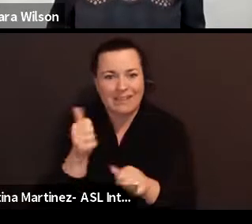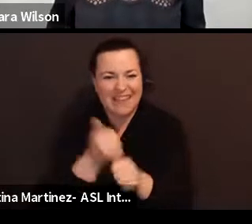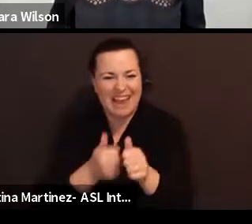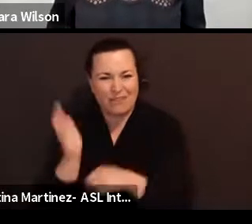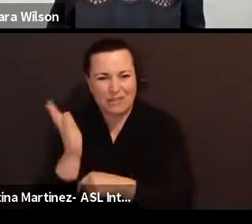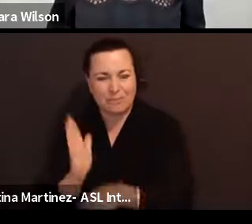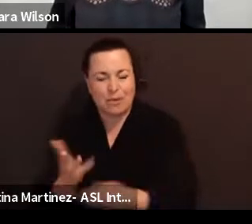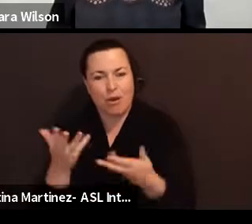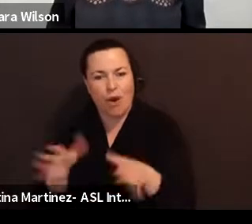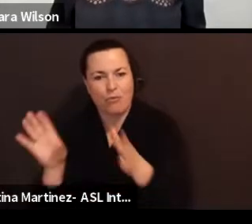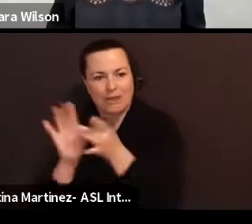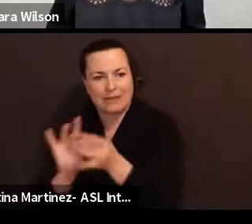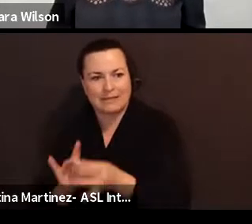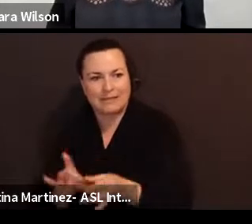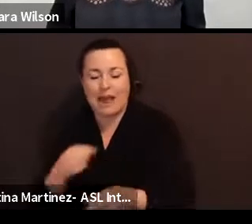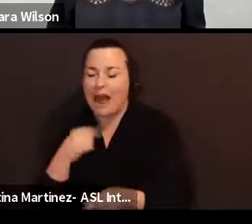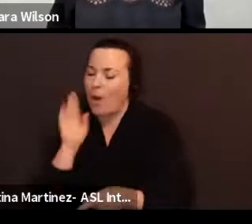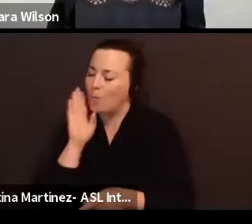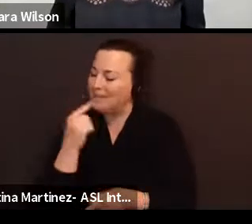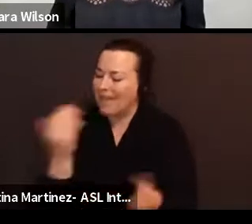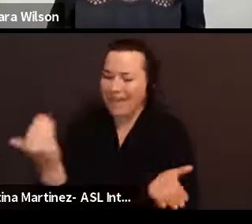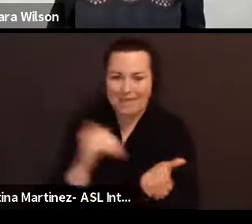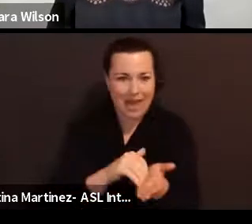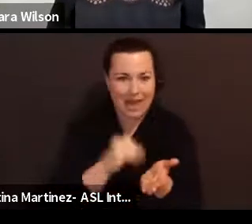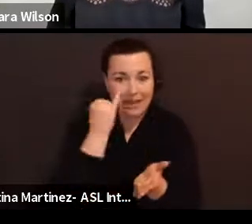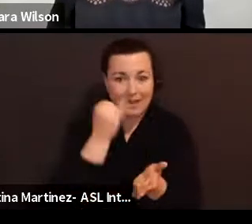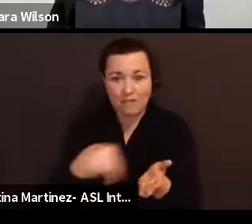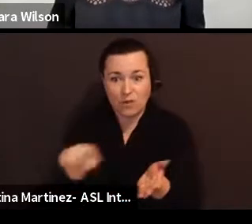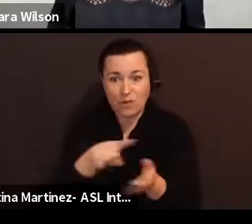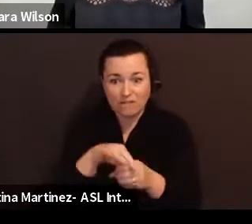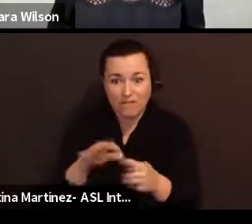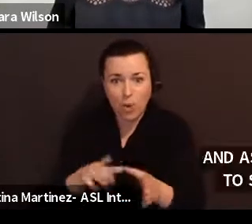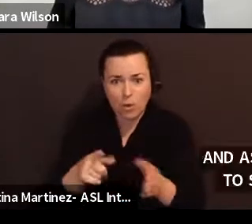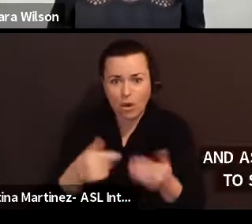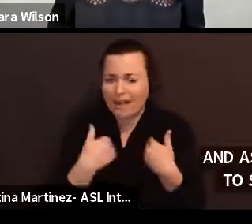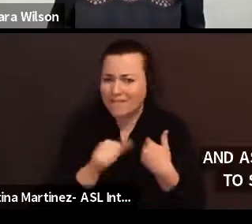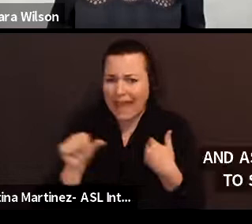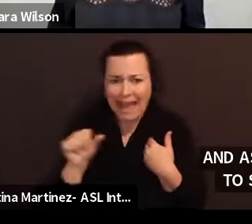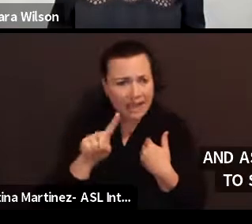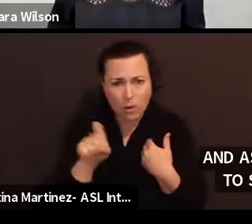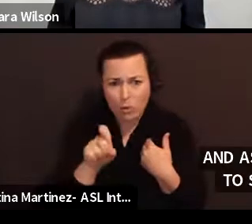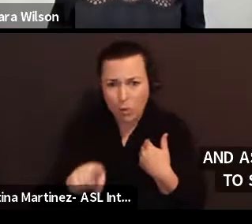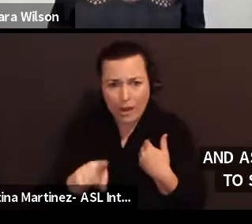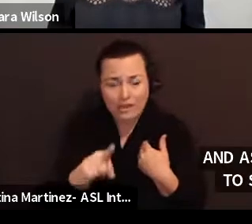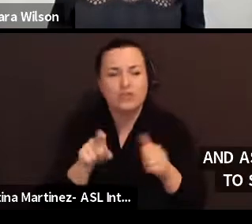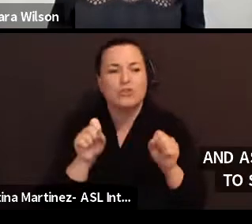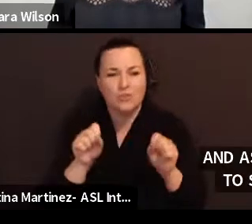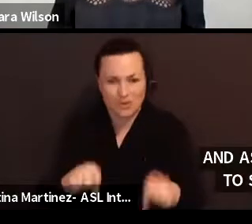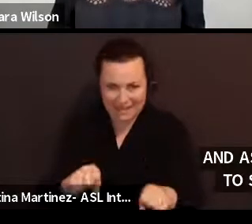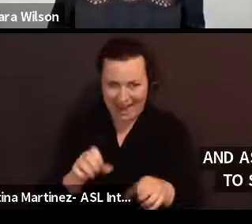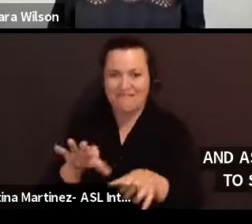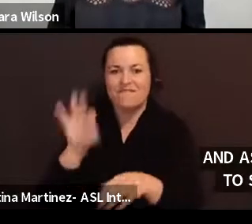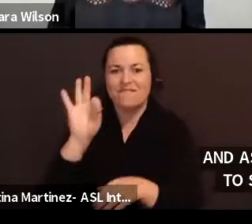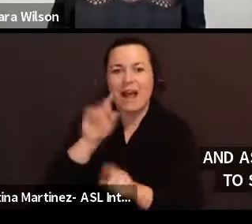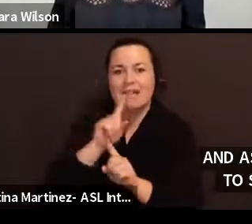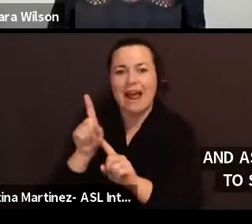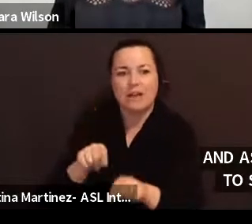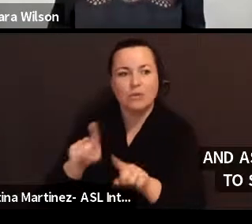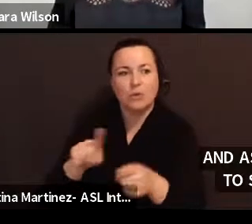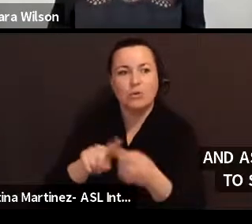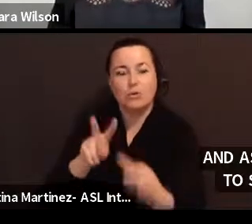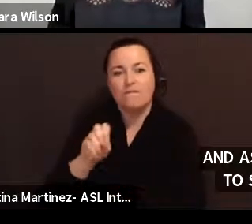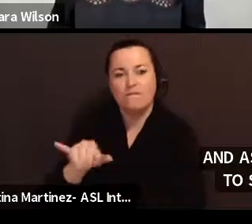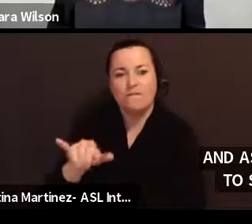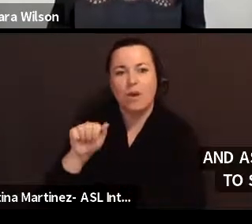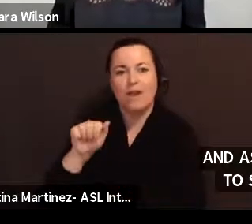one more time, if you're a voter and you have any questions whatsoever, you can get those questions answered by going to